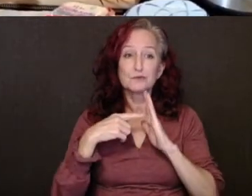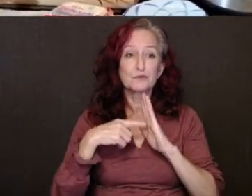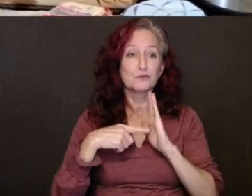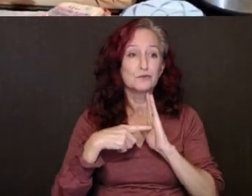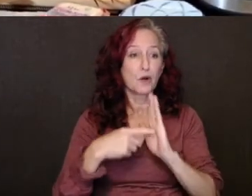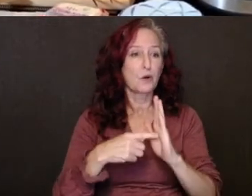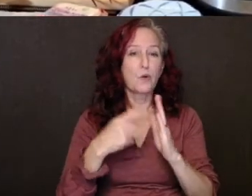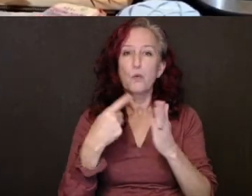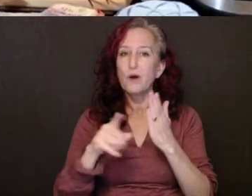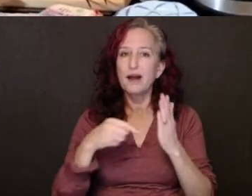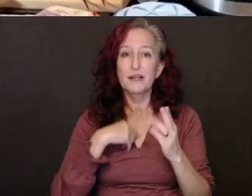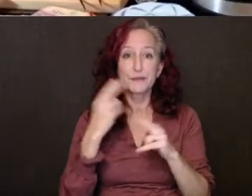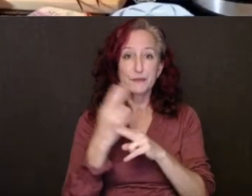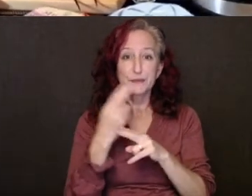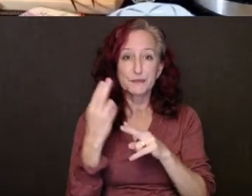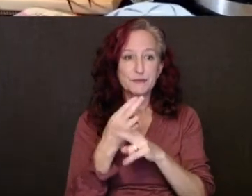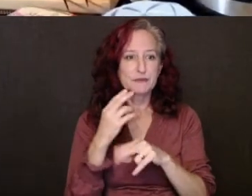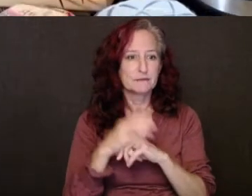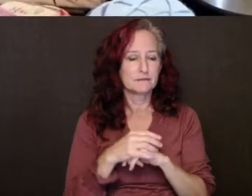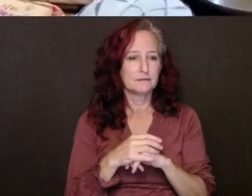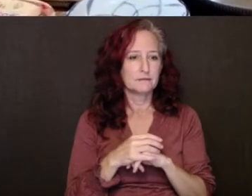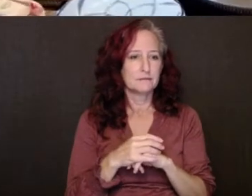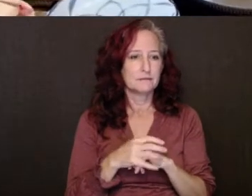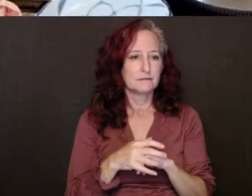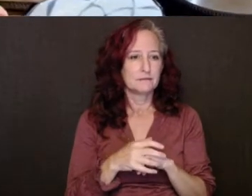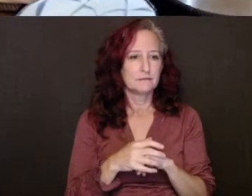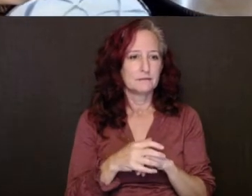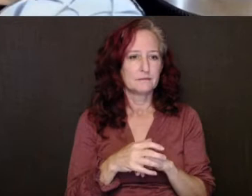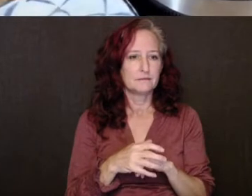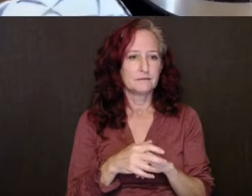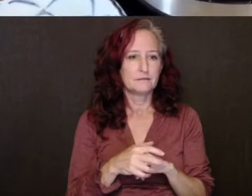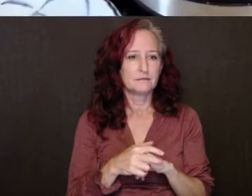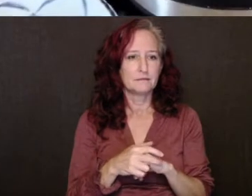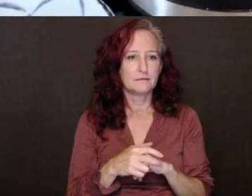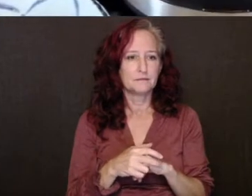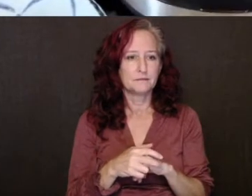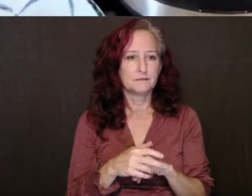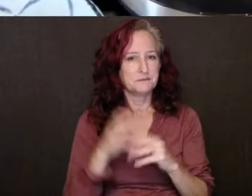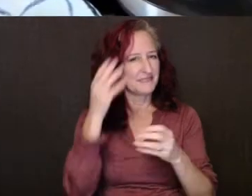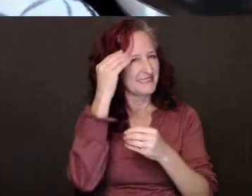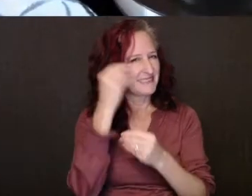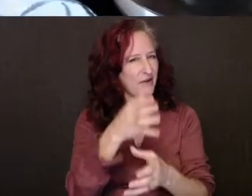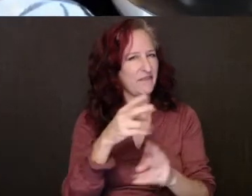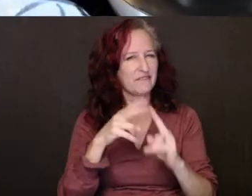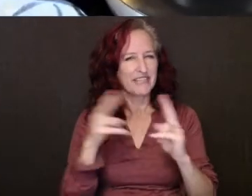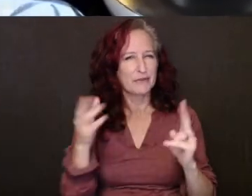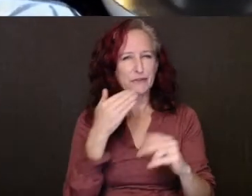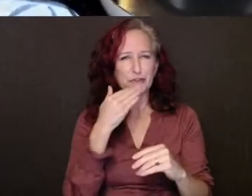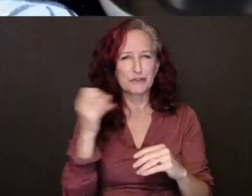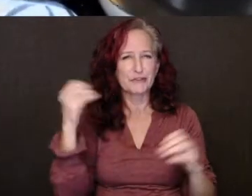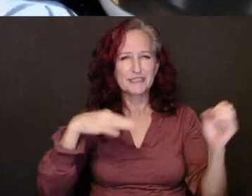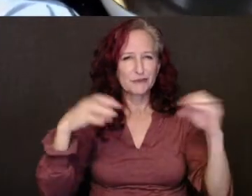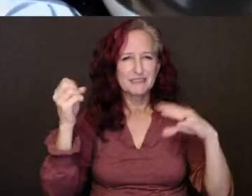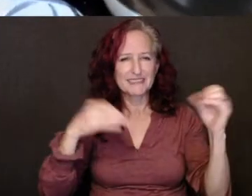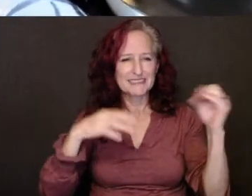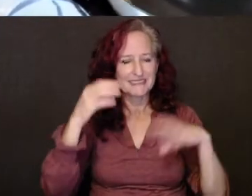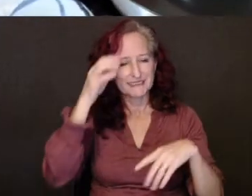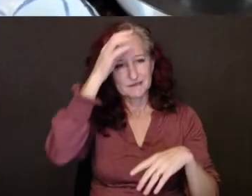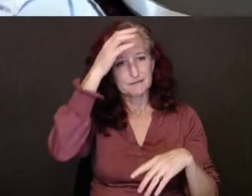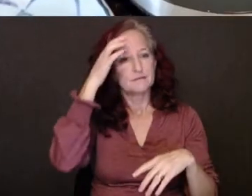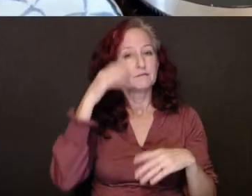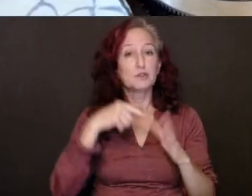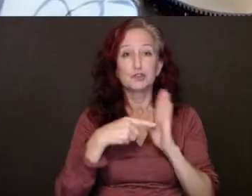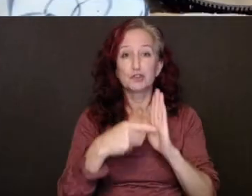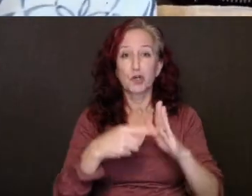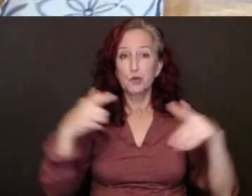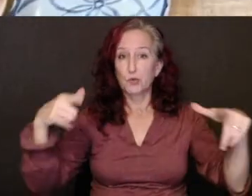this on both sides. Golden brown on both sides like this, okay? Then I set it aside, okay? I set this aside, put it